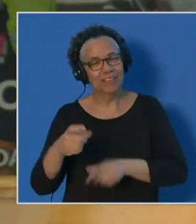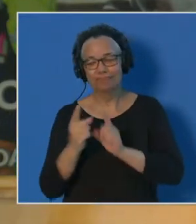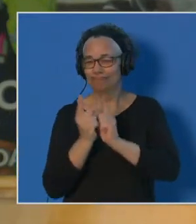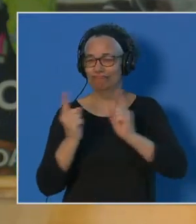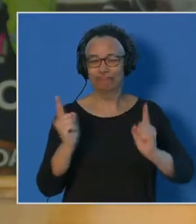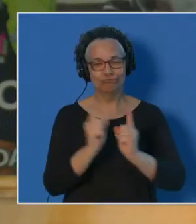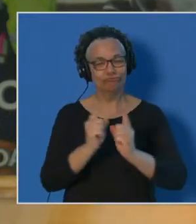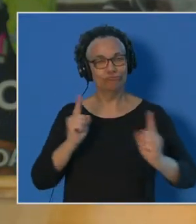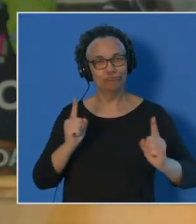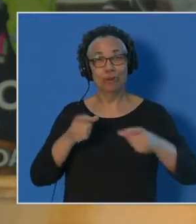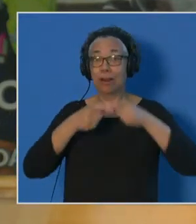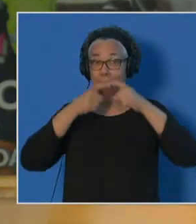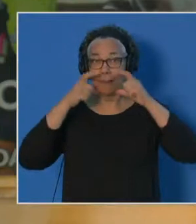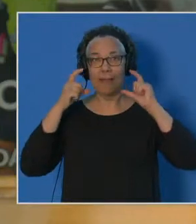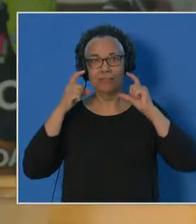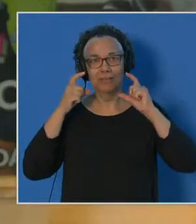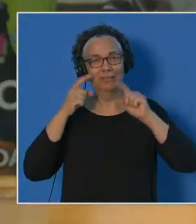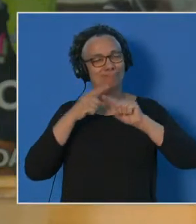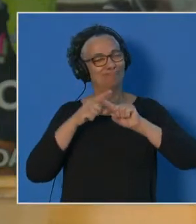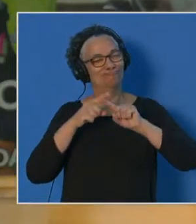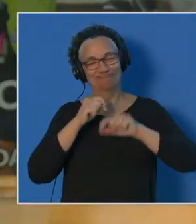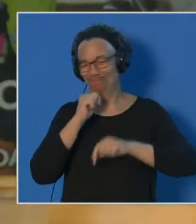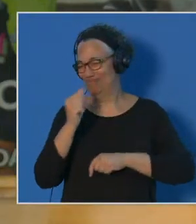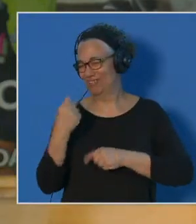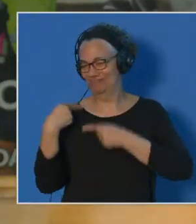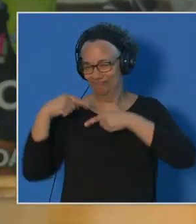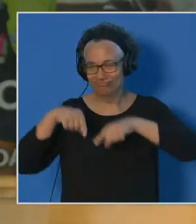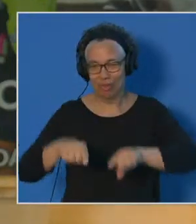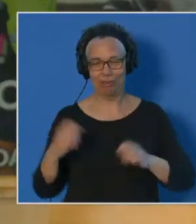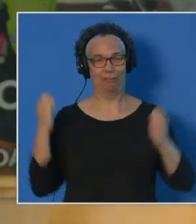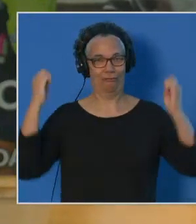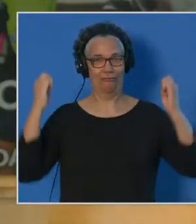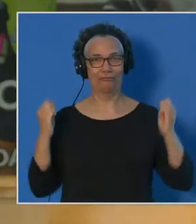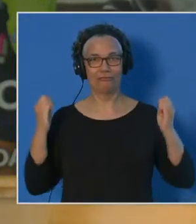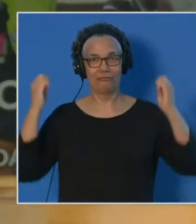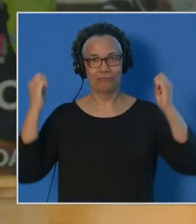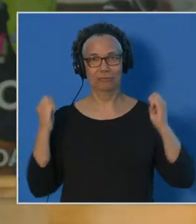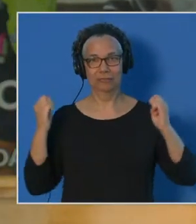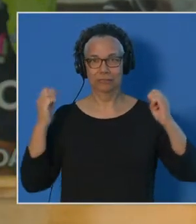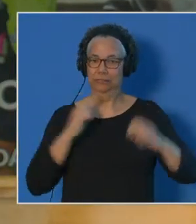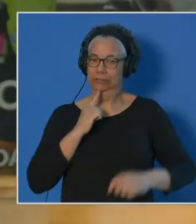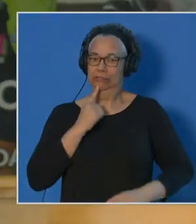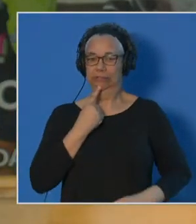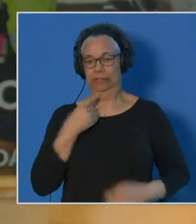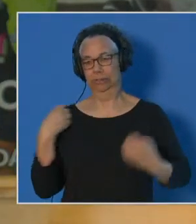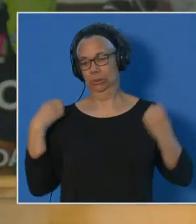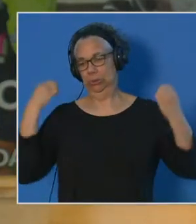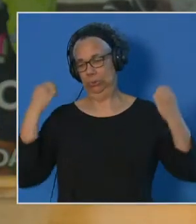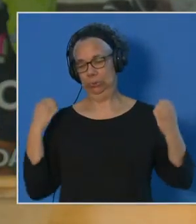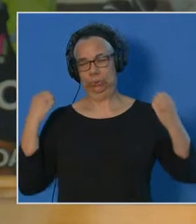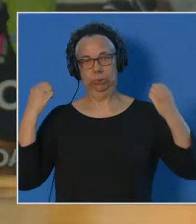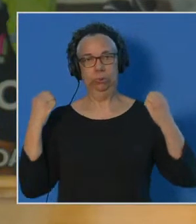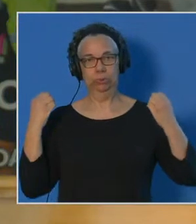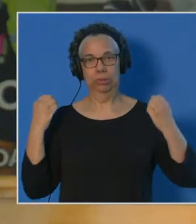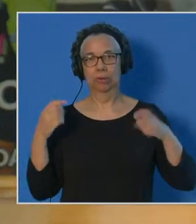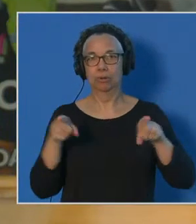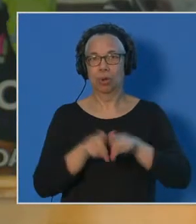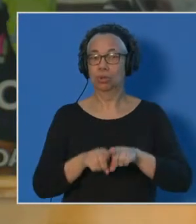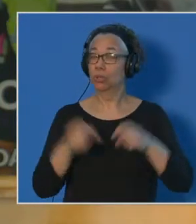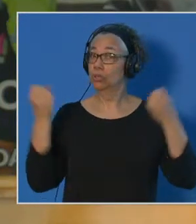social distancing and wearing a mask, but certainly not while you're engaging in strenuous activities. And then with respect to